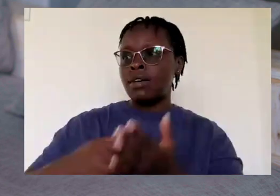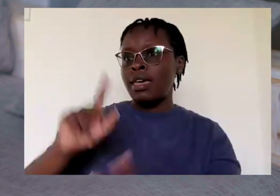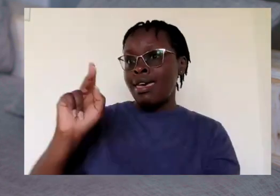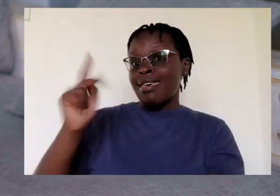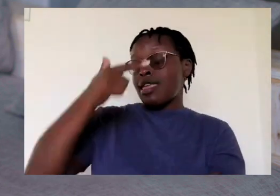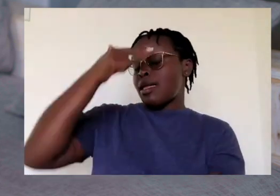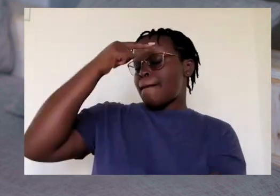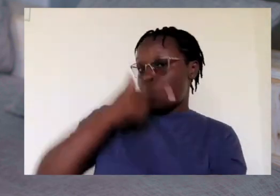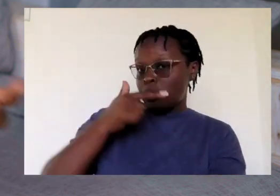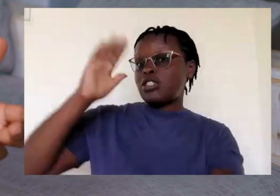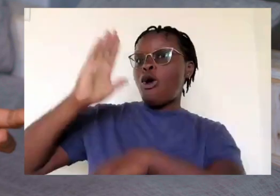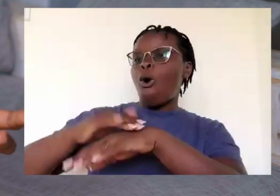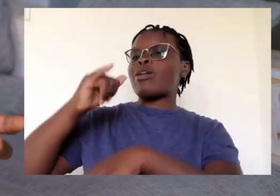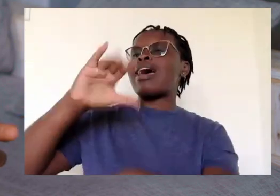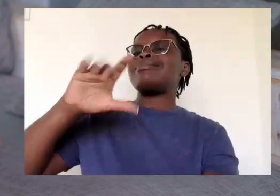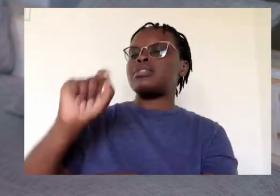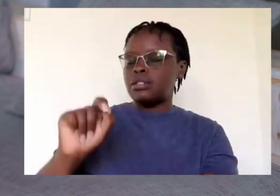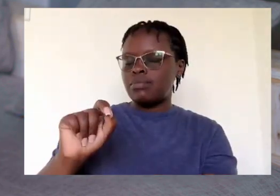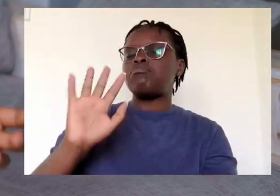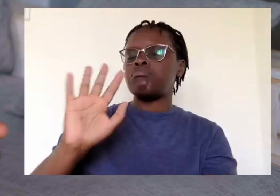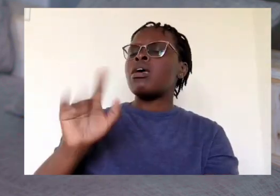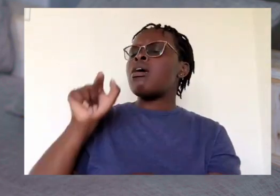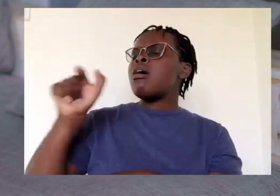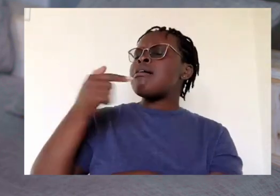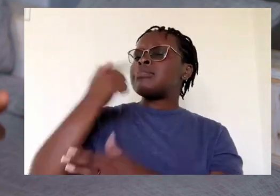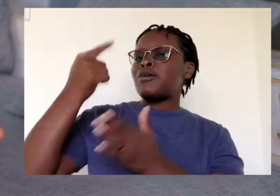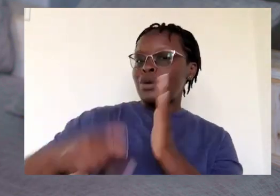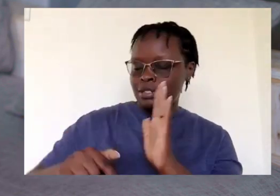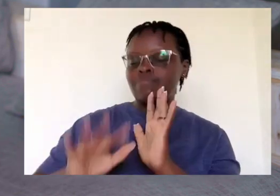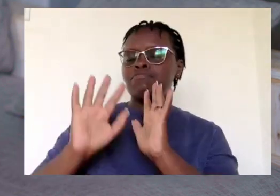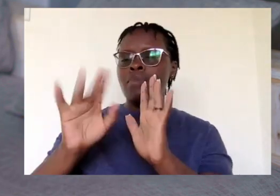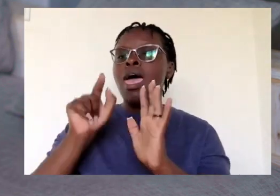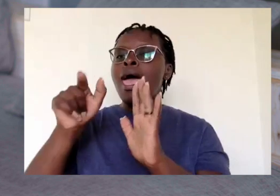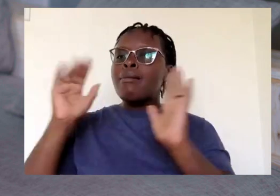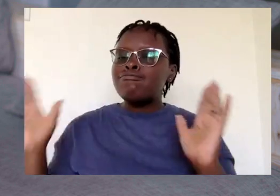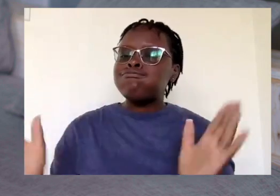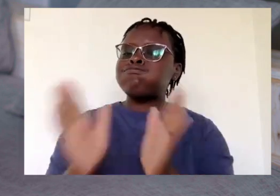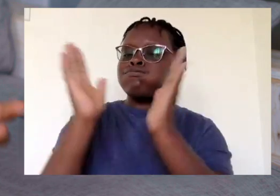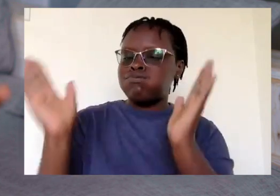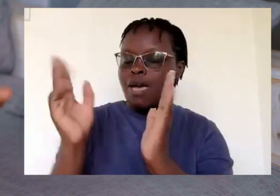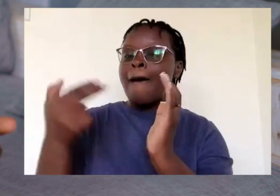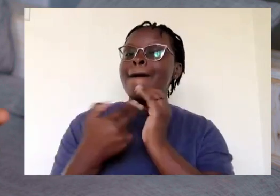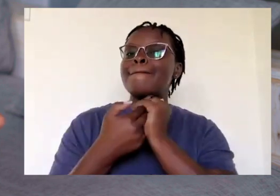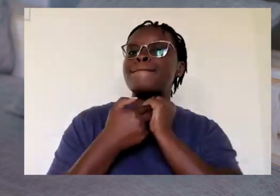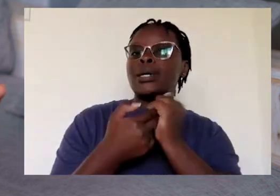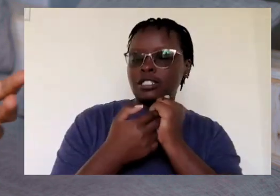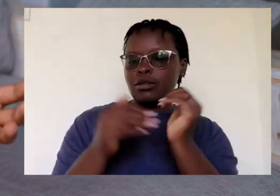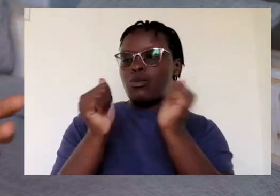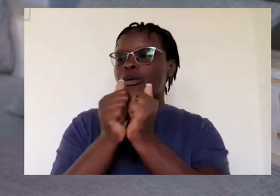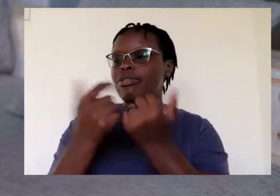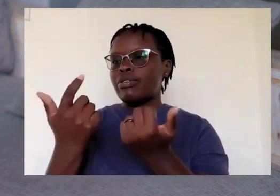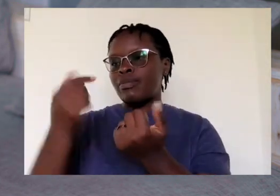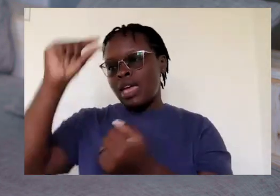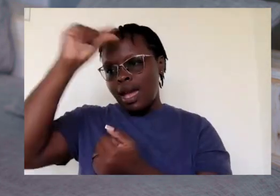on ICT, which chapter 5, which talks about partnerships and resource mobilization and mainly collaboration. So over